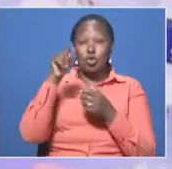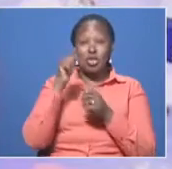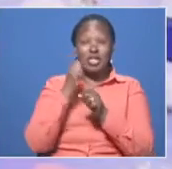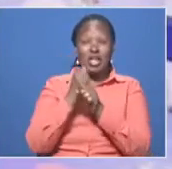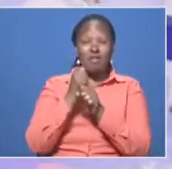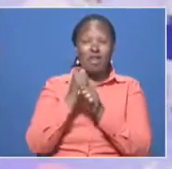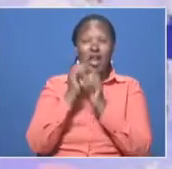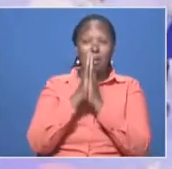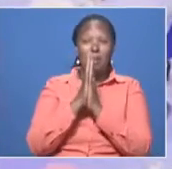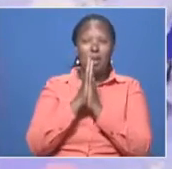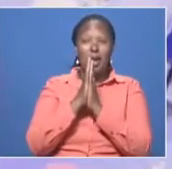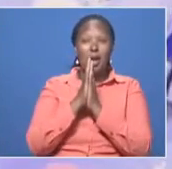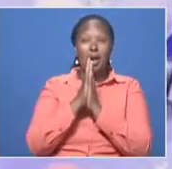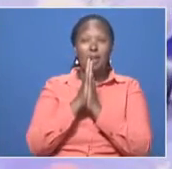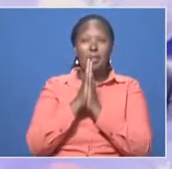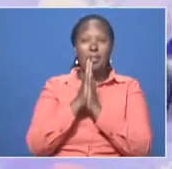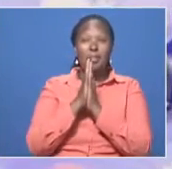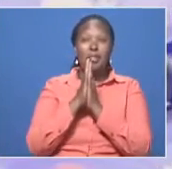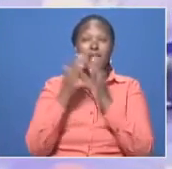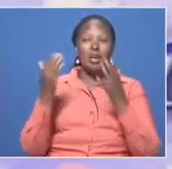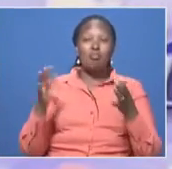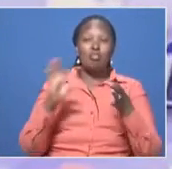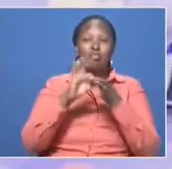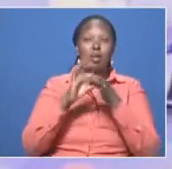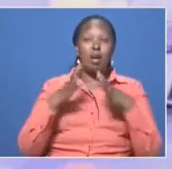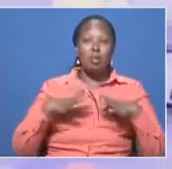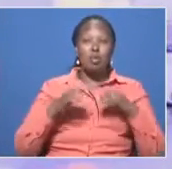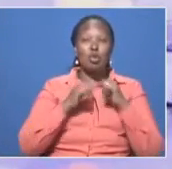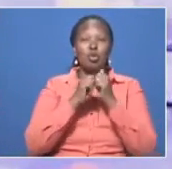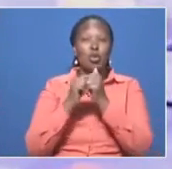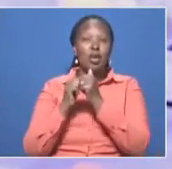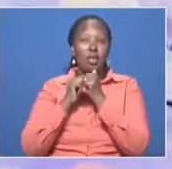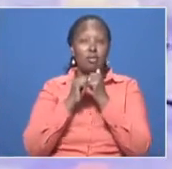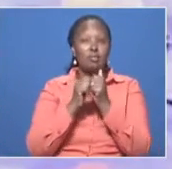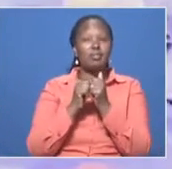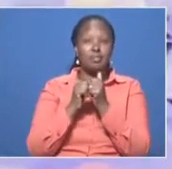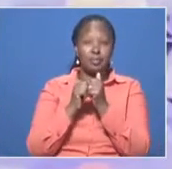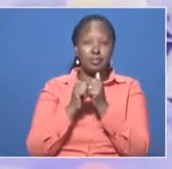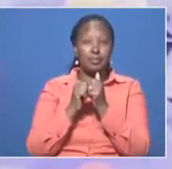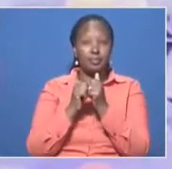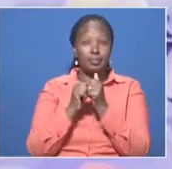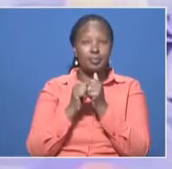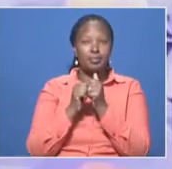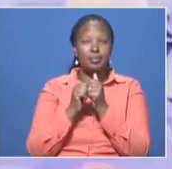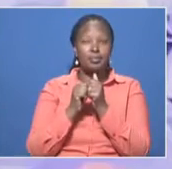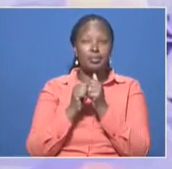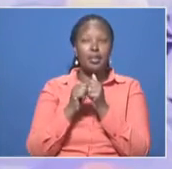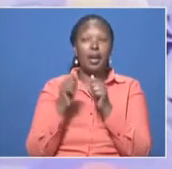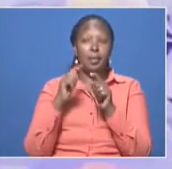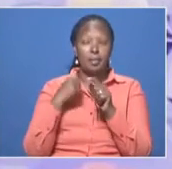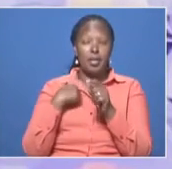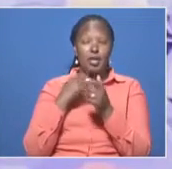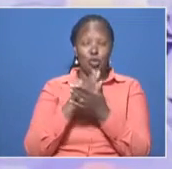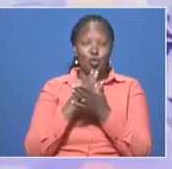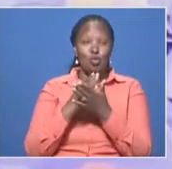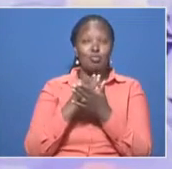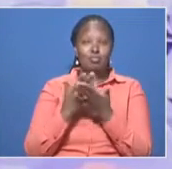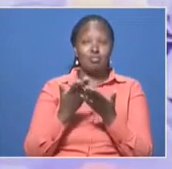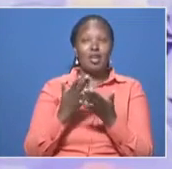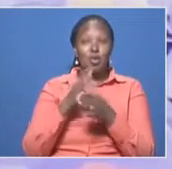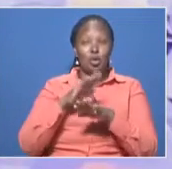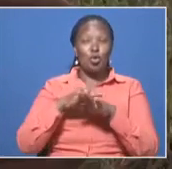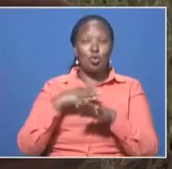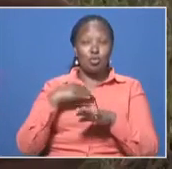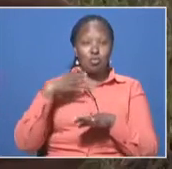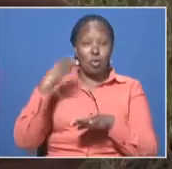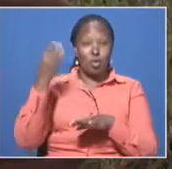know, the prayer breakfast is about bringing people together. And I was honored to be there,